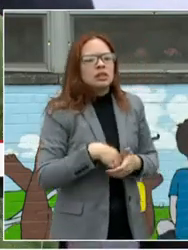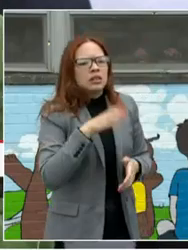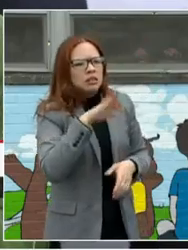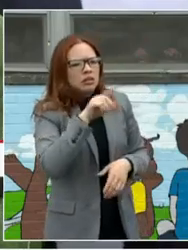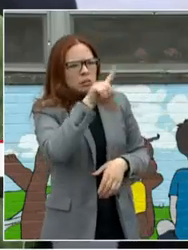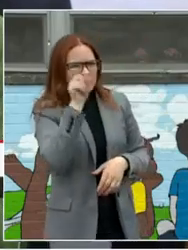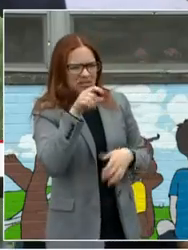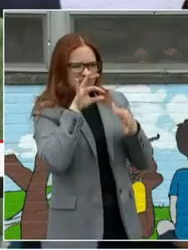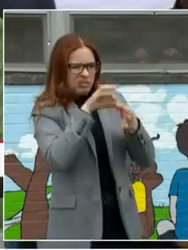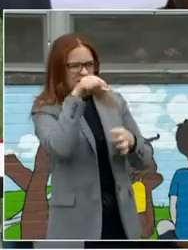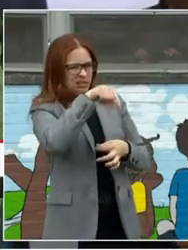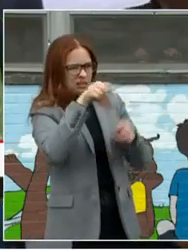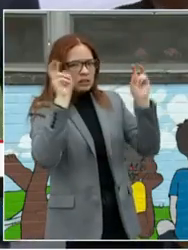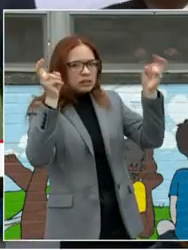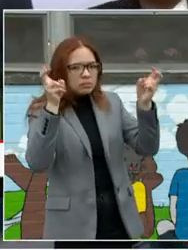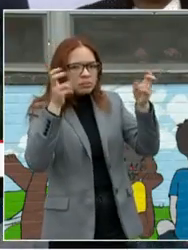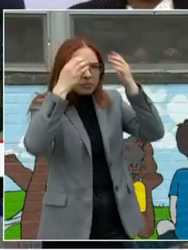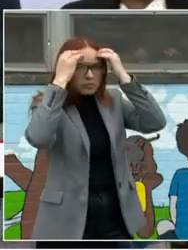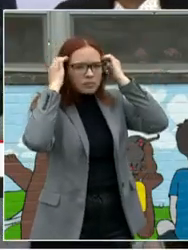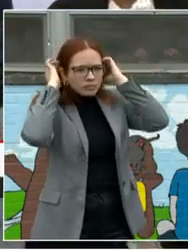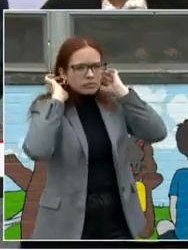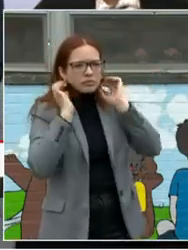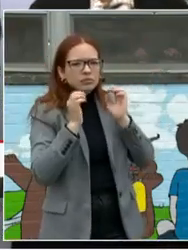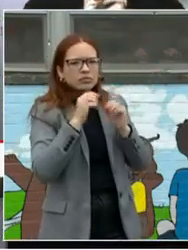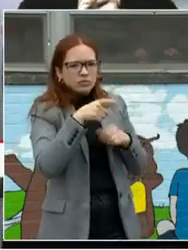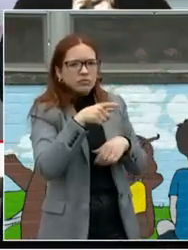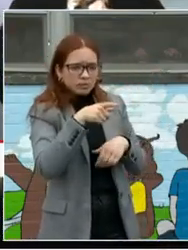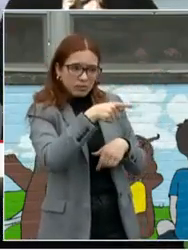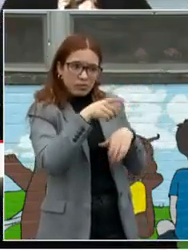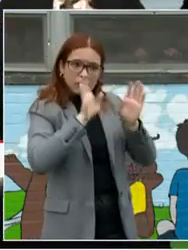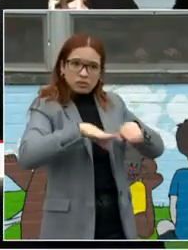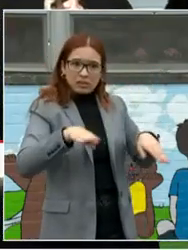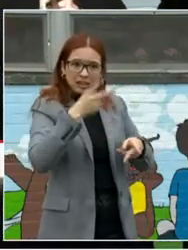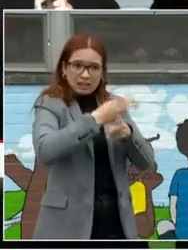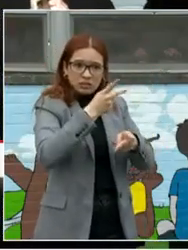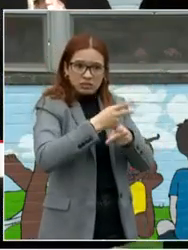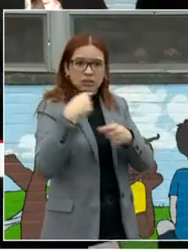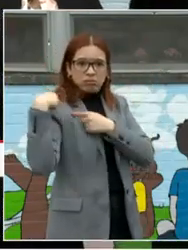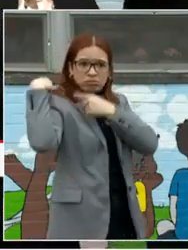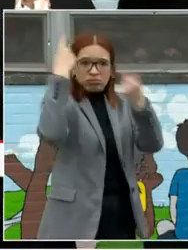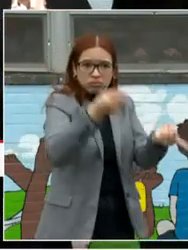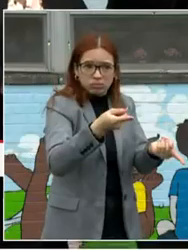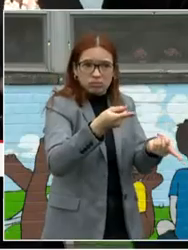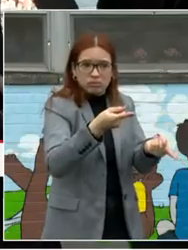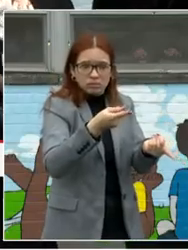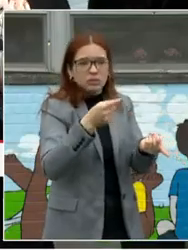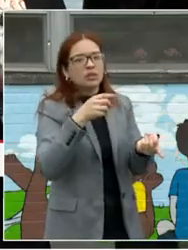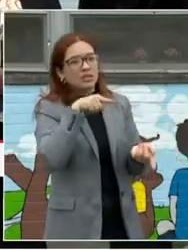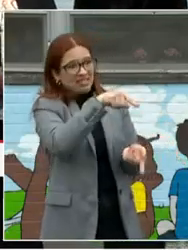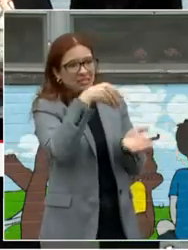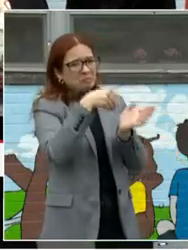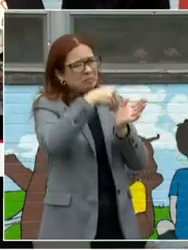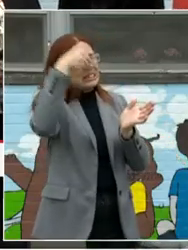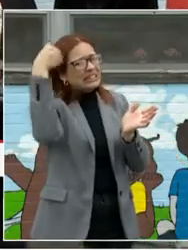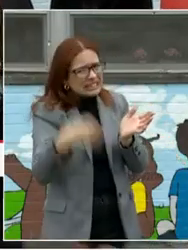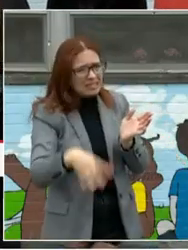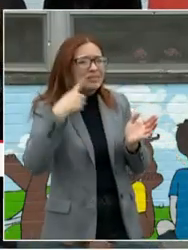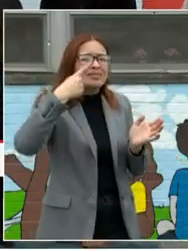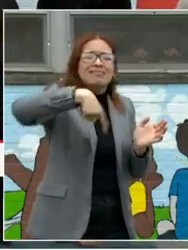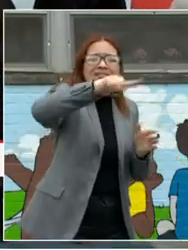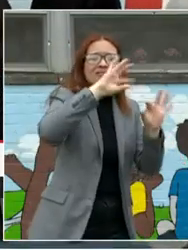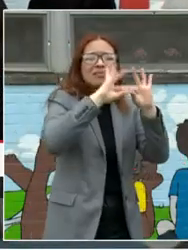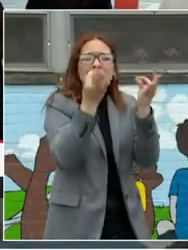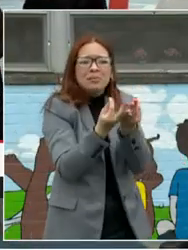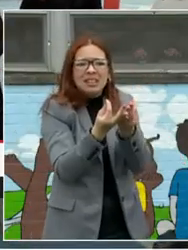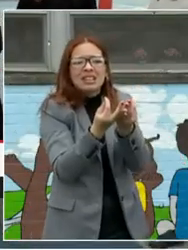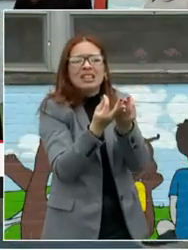But you've been talking about childcare for a while, for a number of years. You know, talked about how it's expensive for a lot of families. Have you seen broader kind of